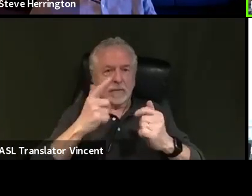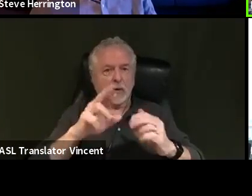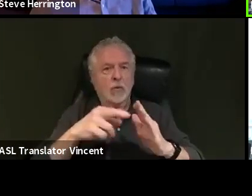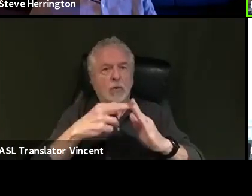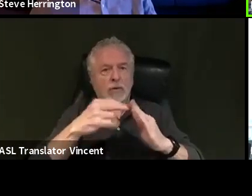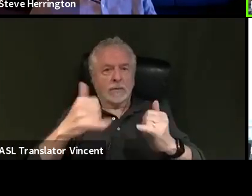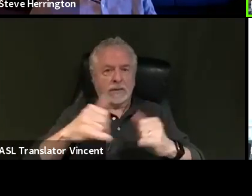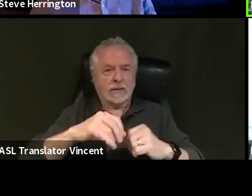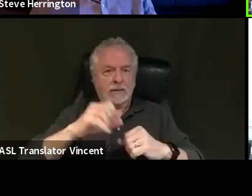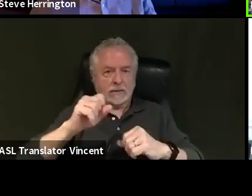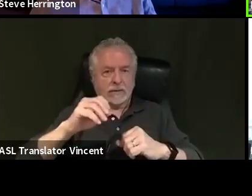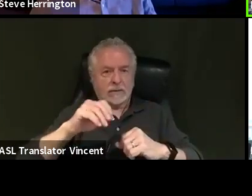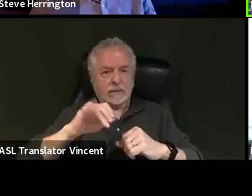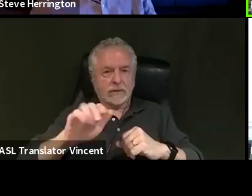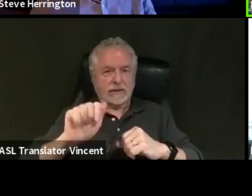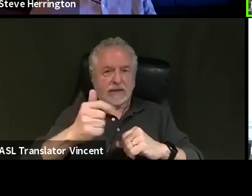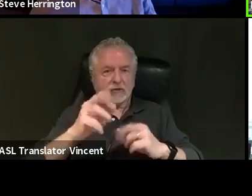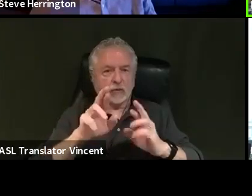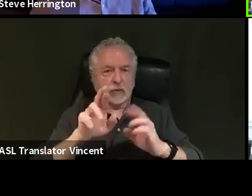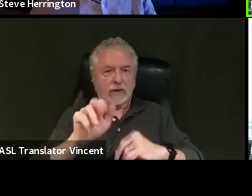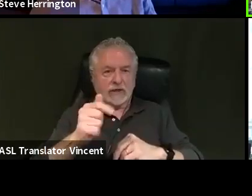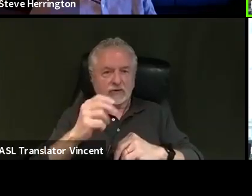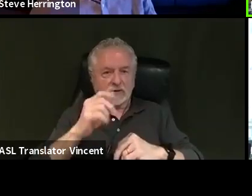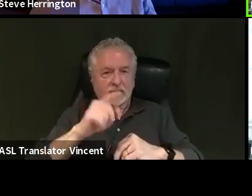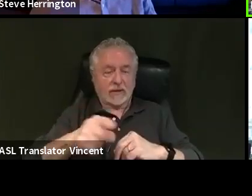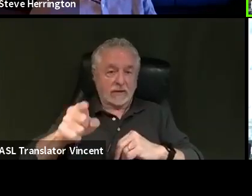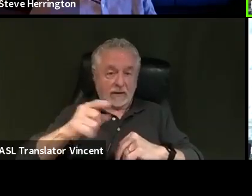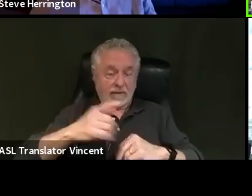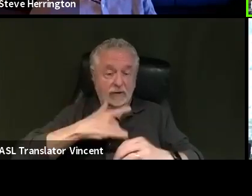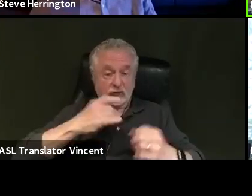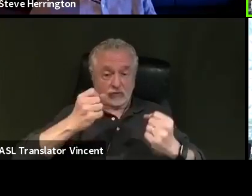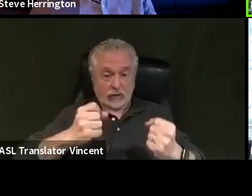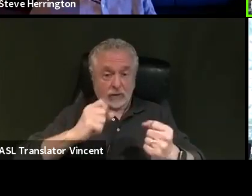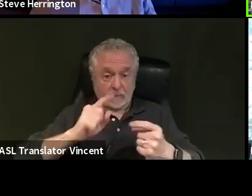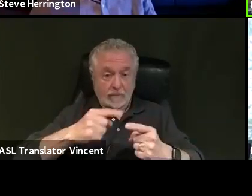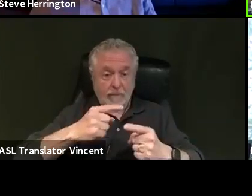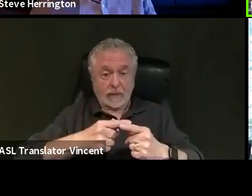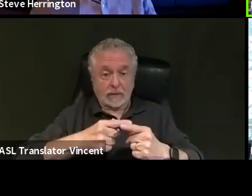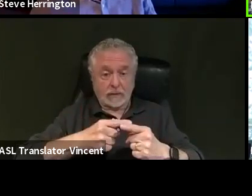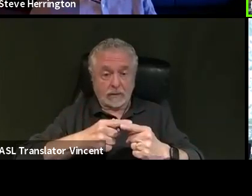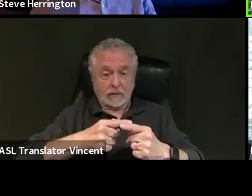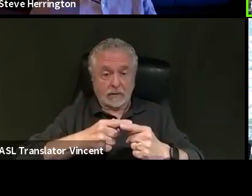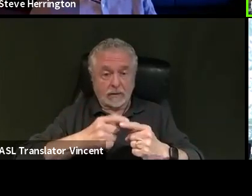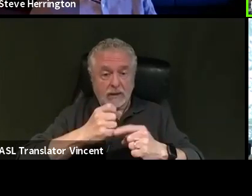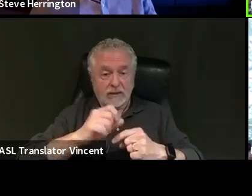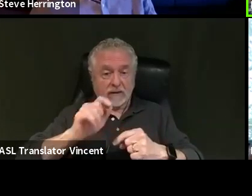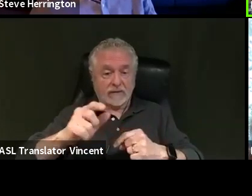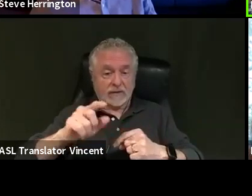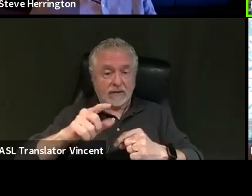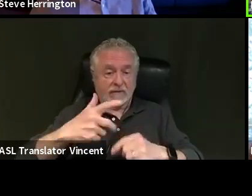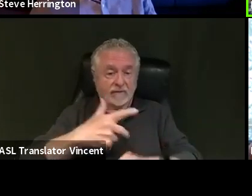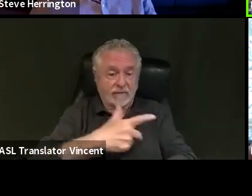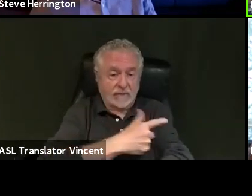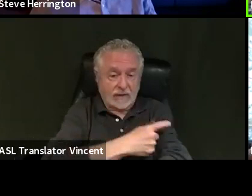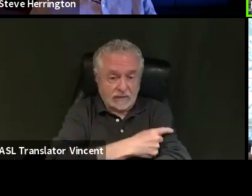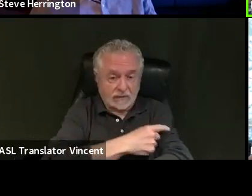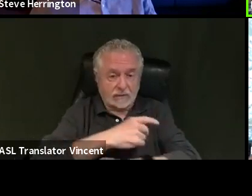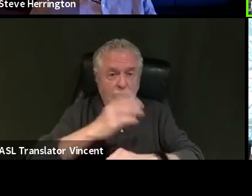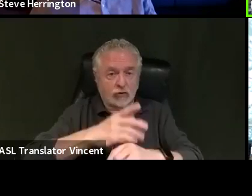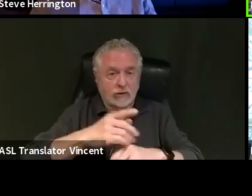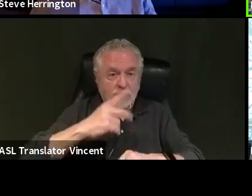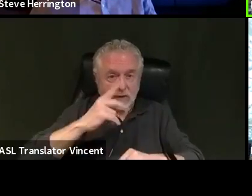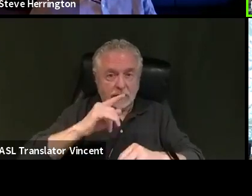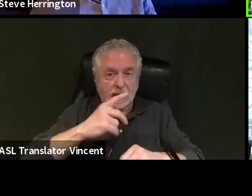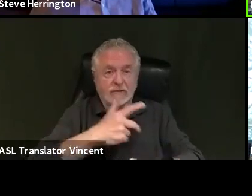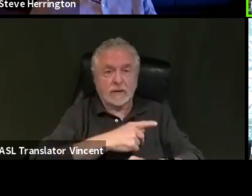to play still in this age range. So if they feel strongly about, the safety of this vaccine and encourage their kids